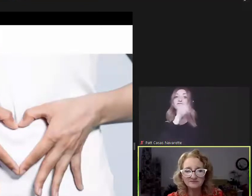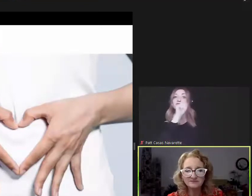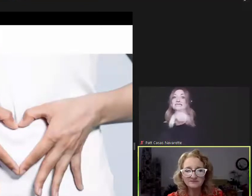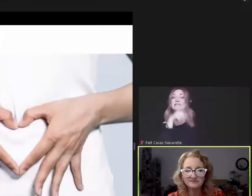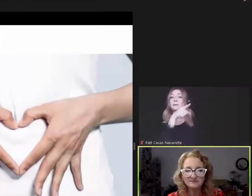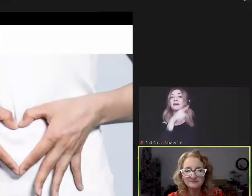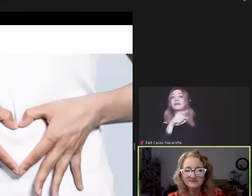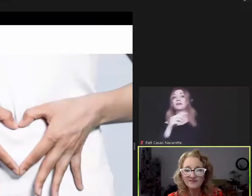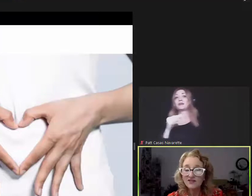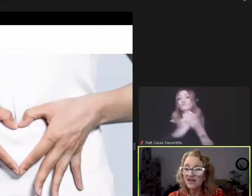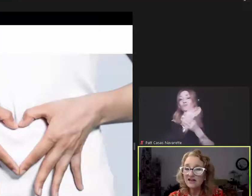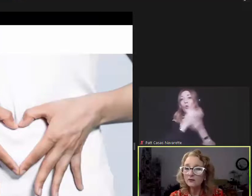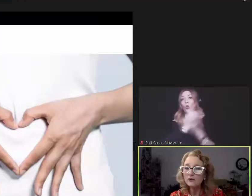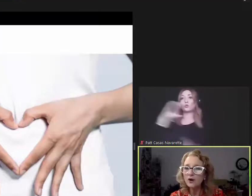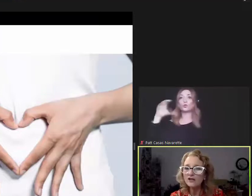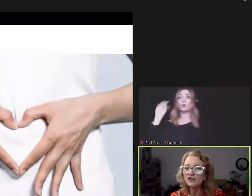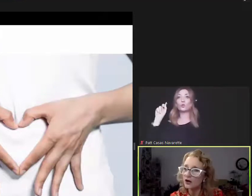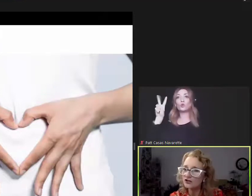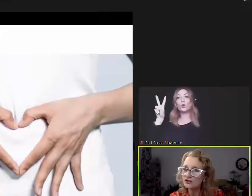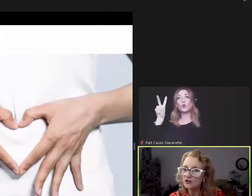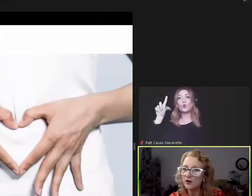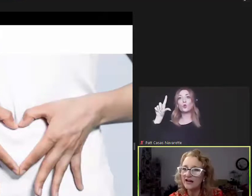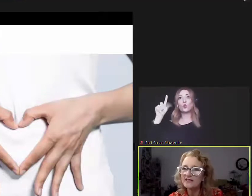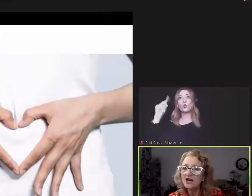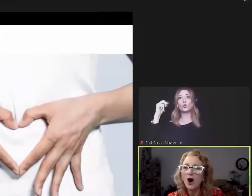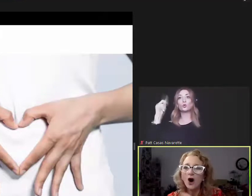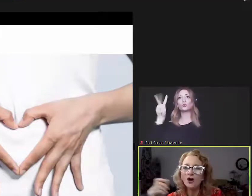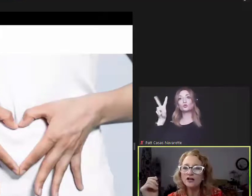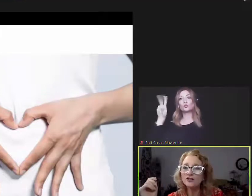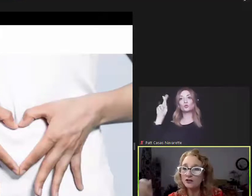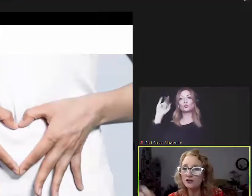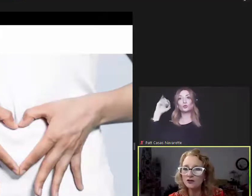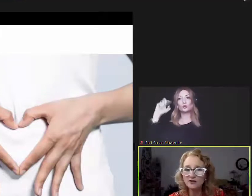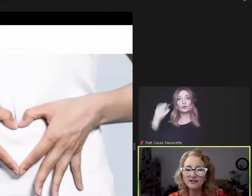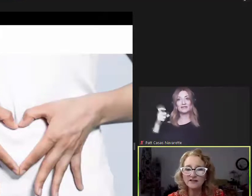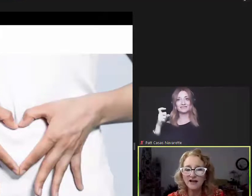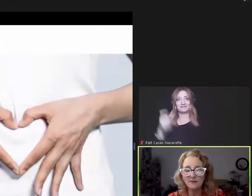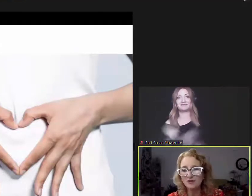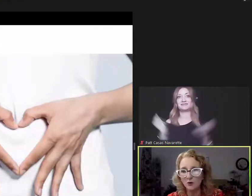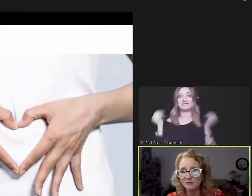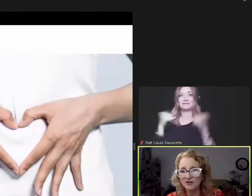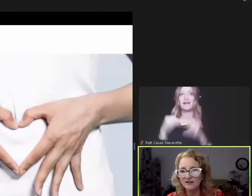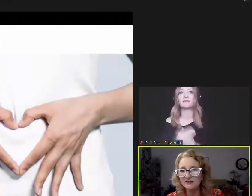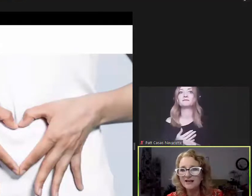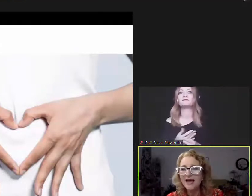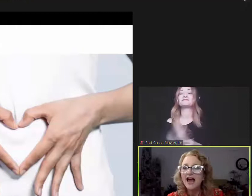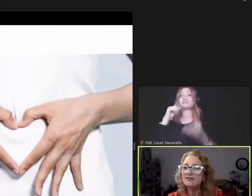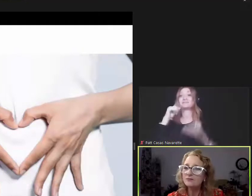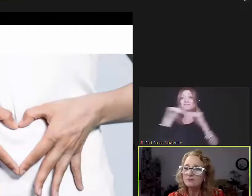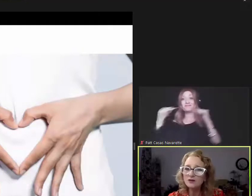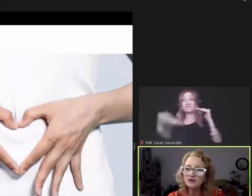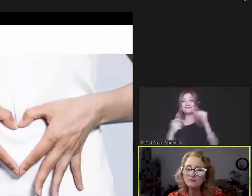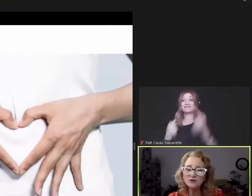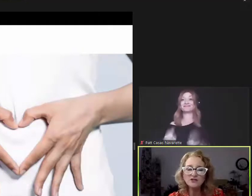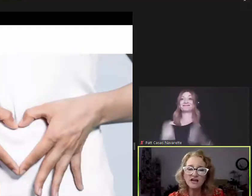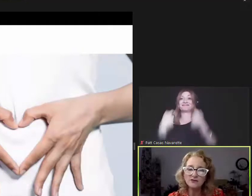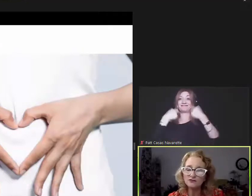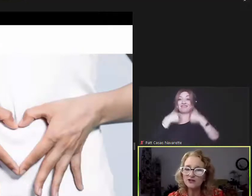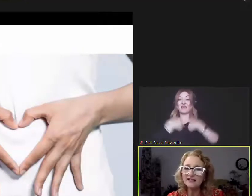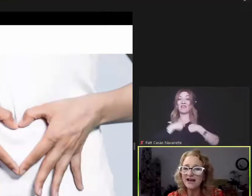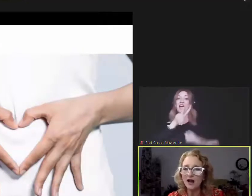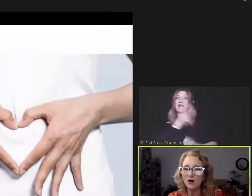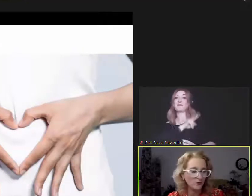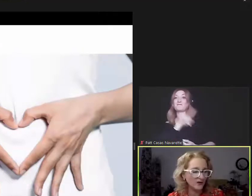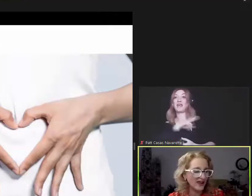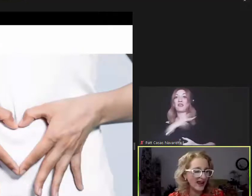well. Then we want to concentrate on nutrient absorption. And the Beauty Boost can